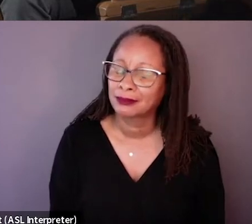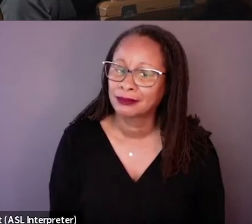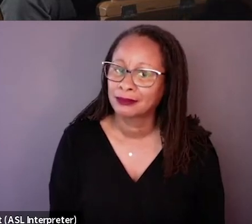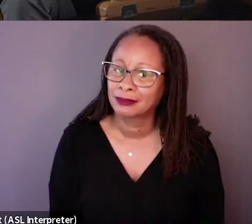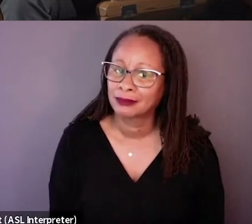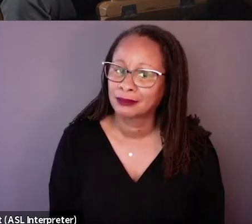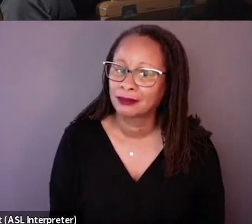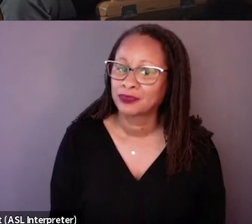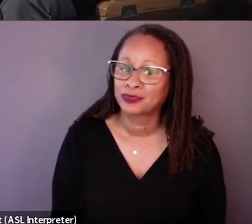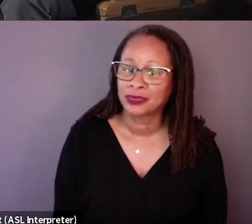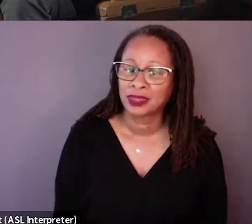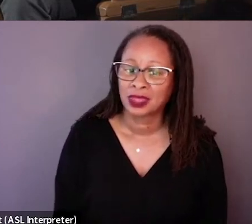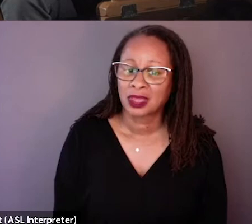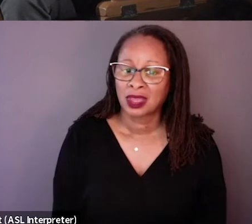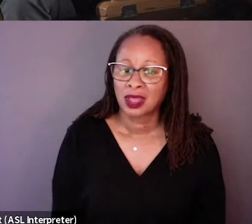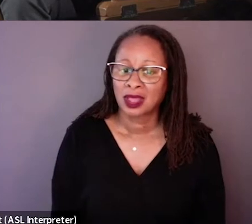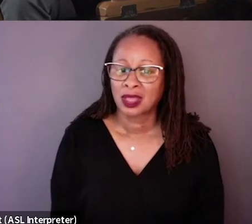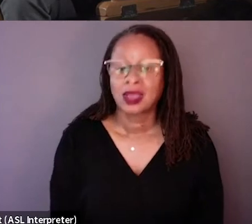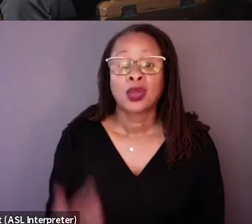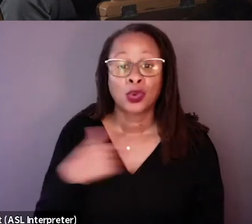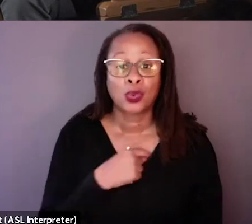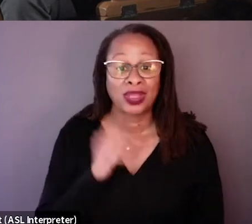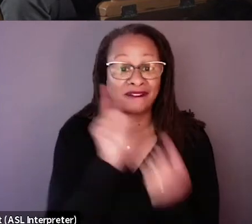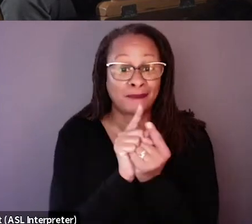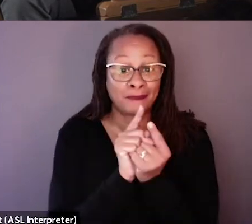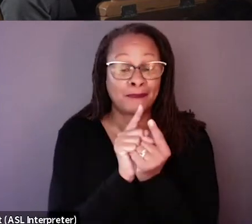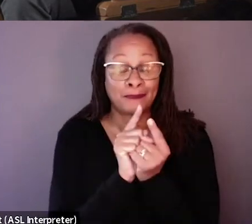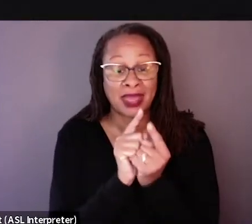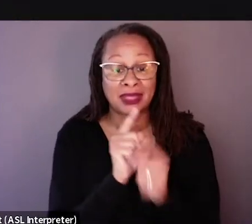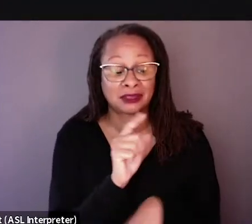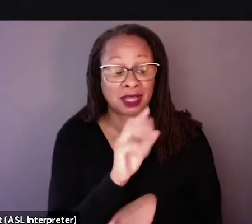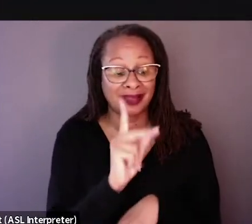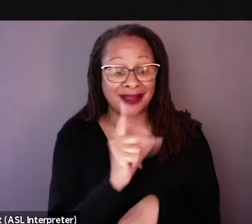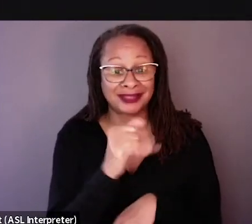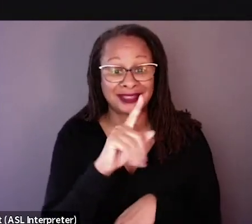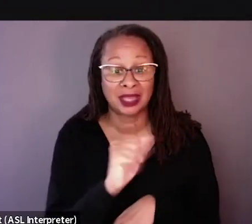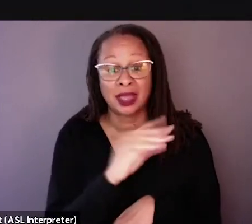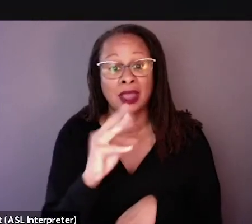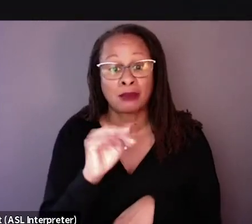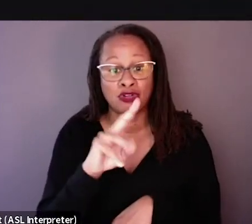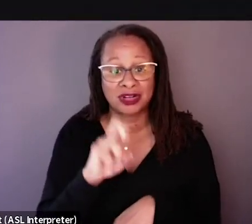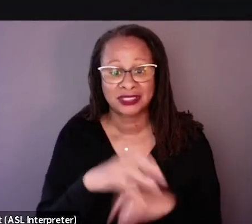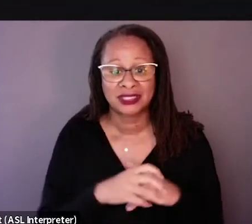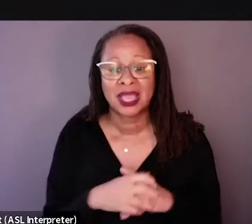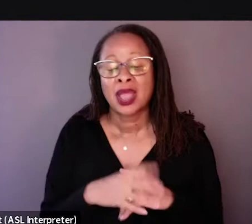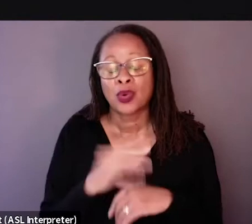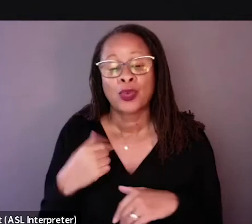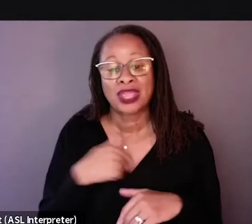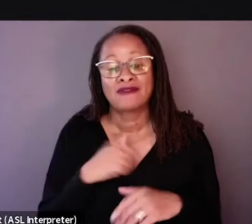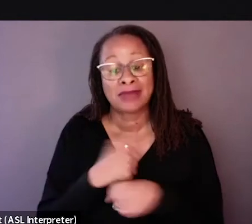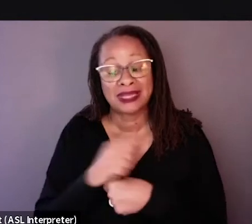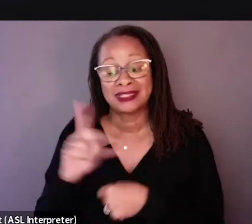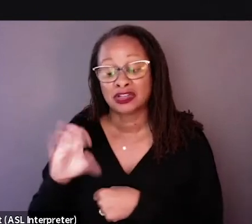changed their story. Sure. So we first met Katia and Maurice in the last film we made together, which is a documentary entitled The Seer and the Unseen. That